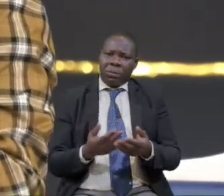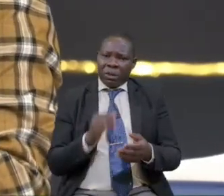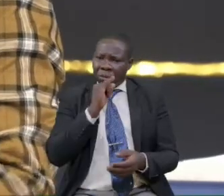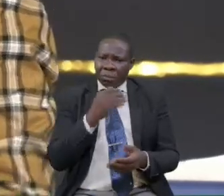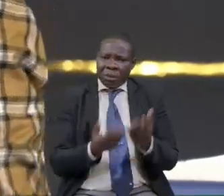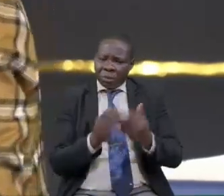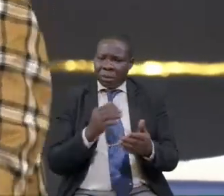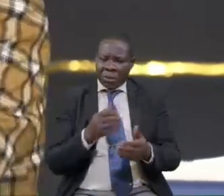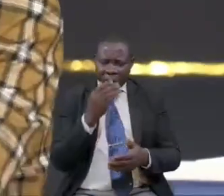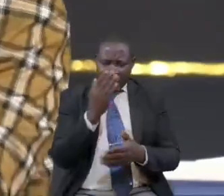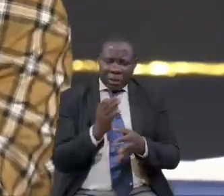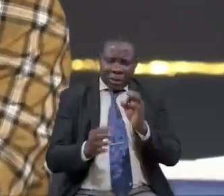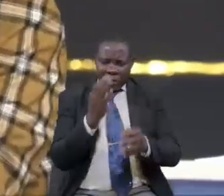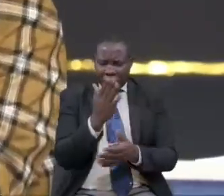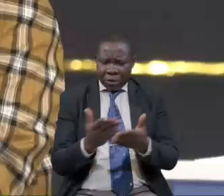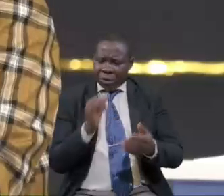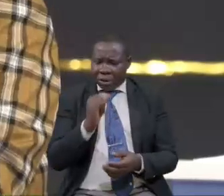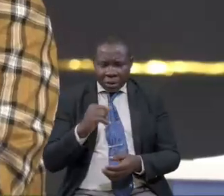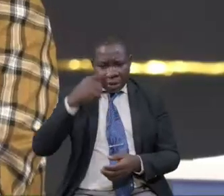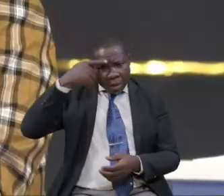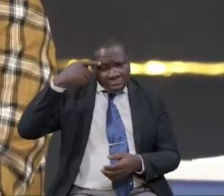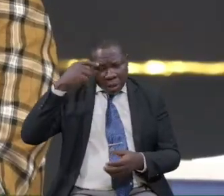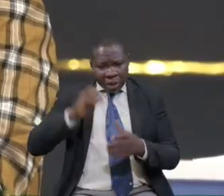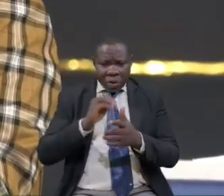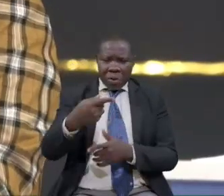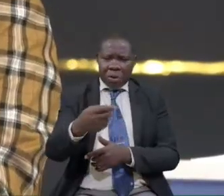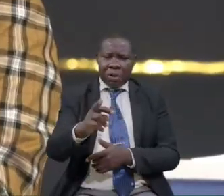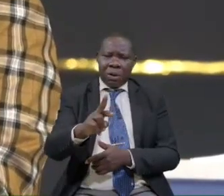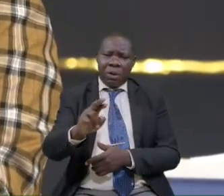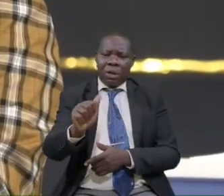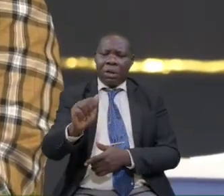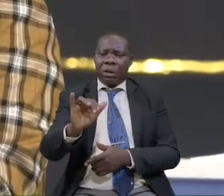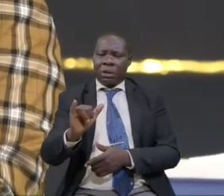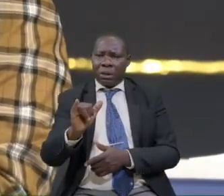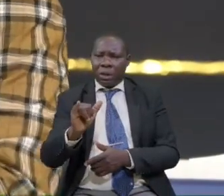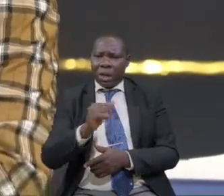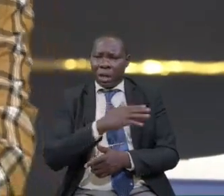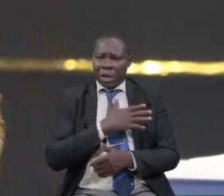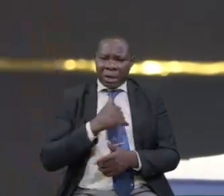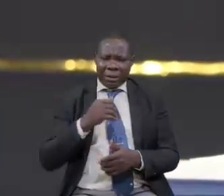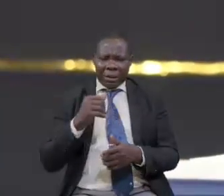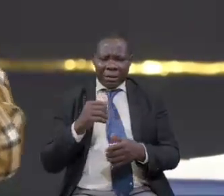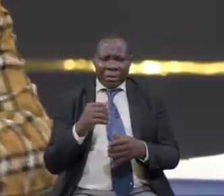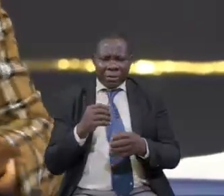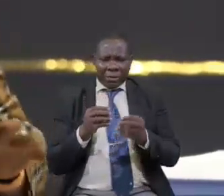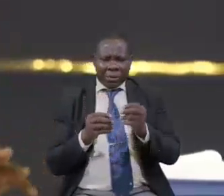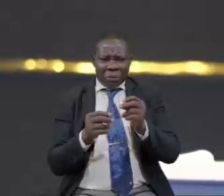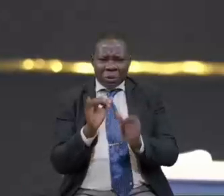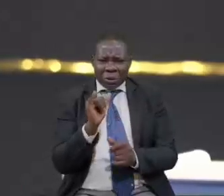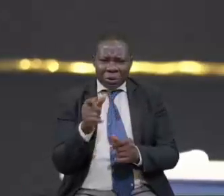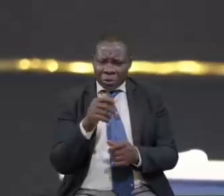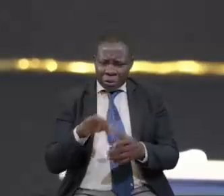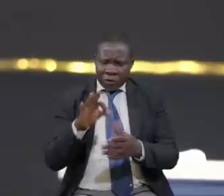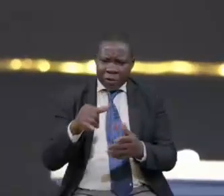sudden you find that same garment, no more black, no more gray, but pure